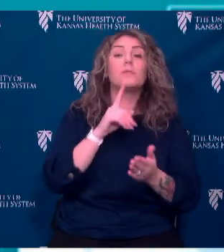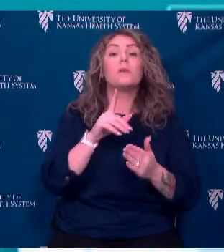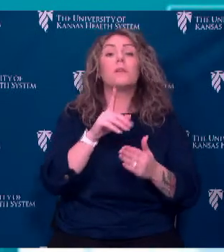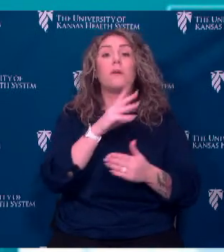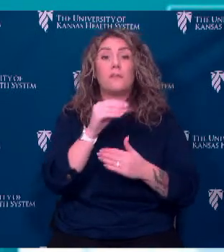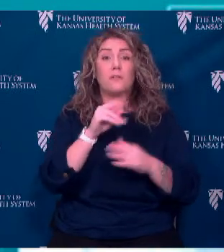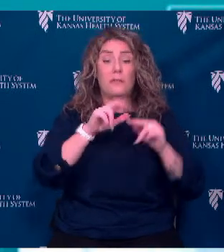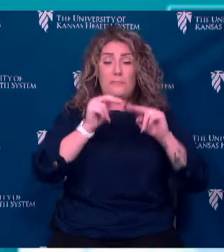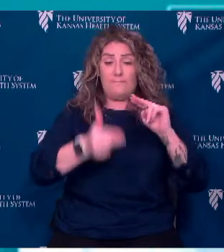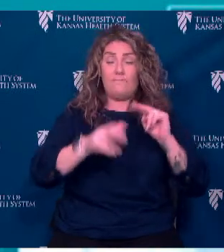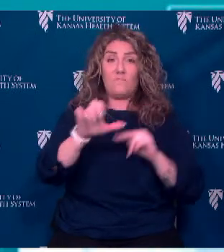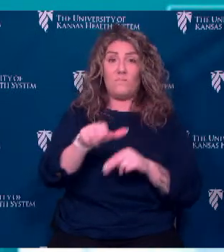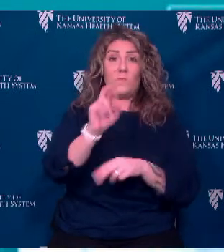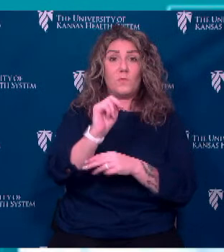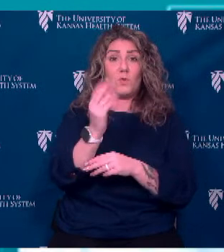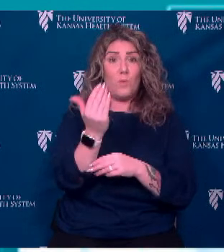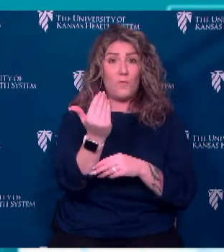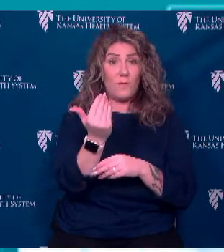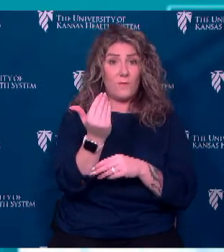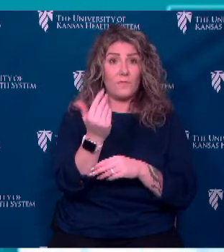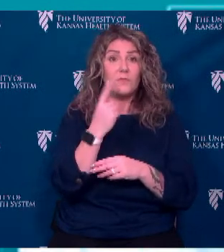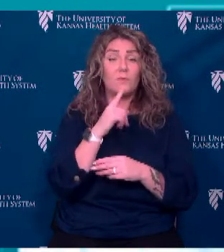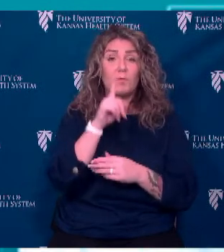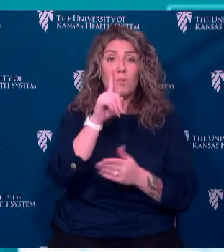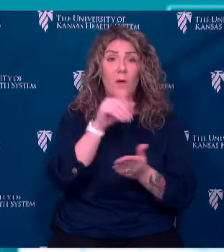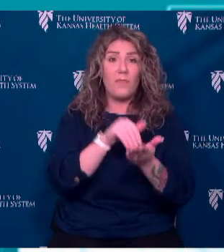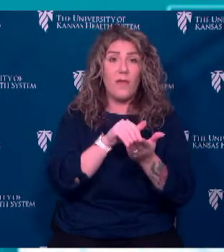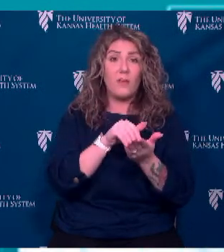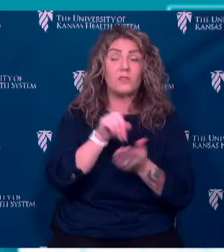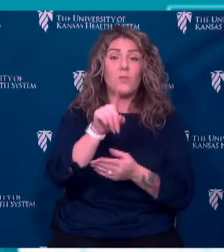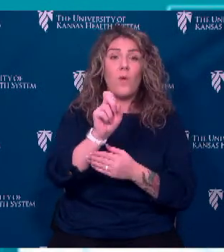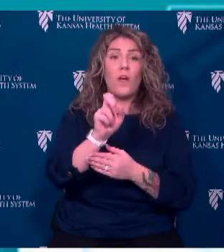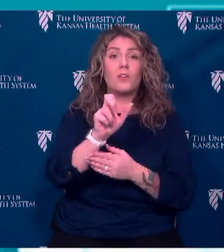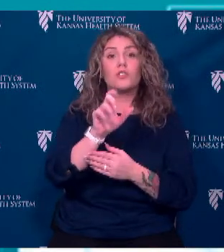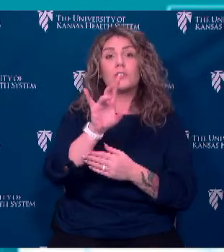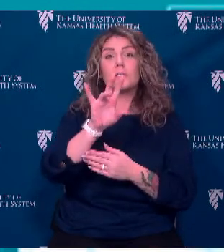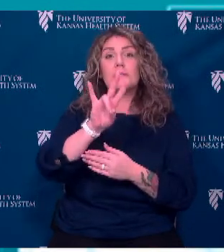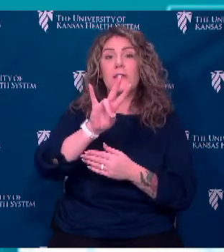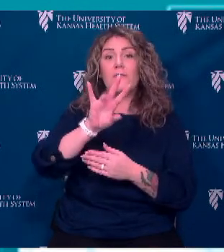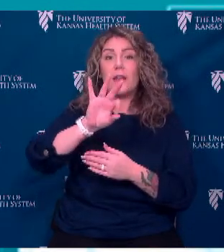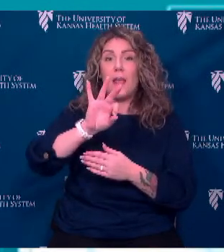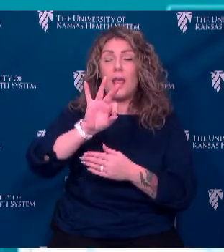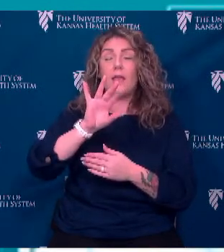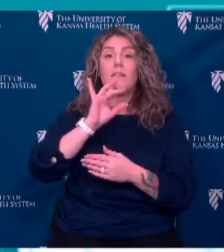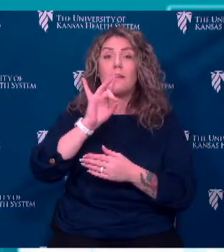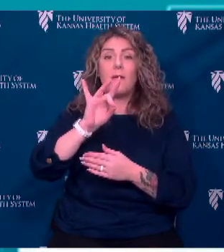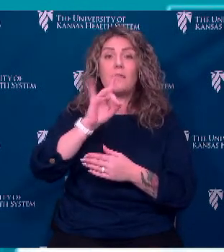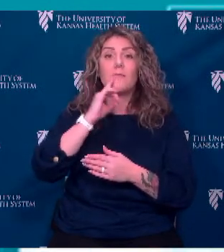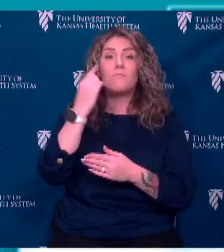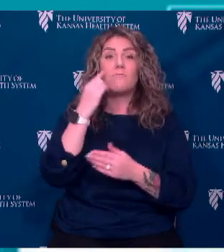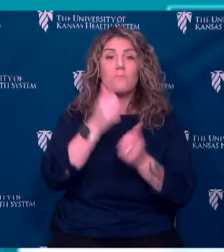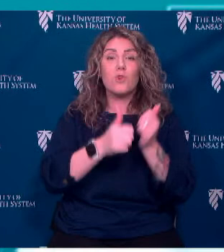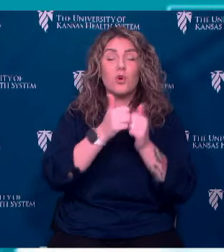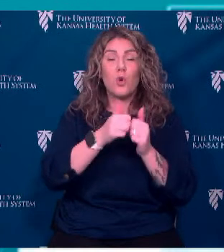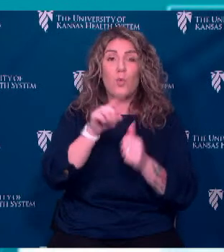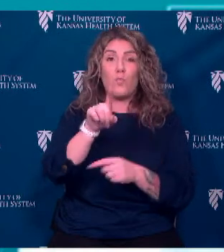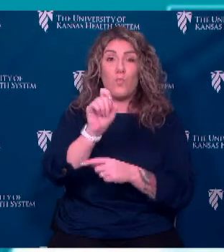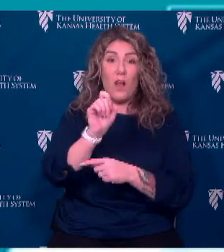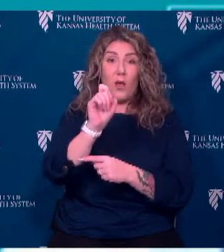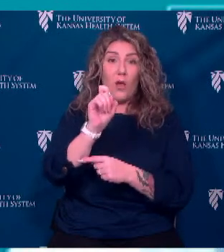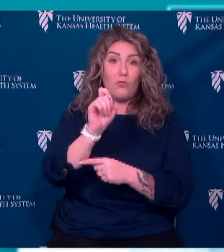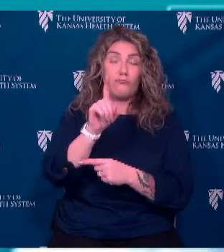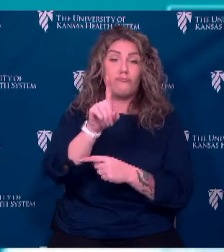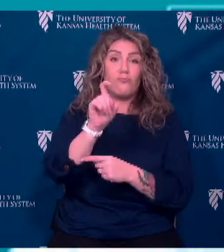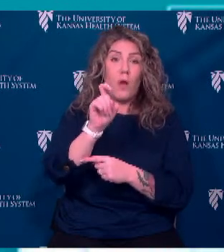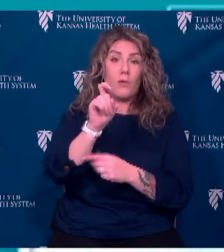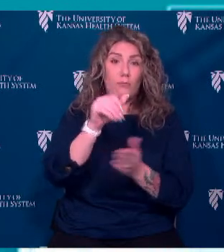January 15th, where there was 1,178 per 100,000, which is really high. So it's getting better.